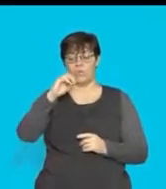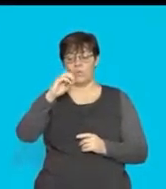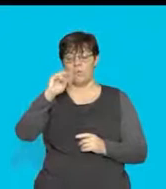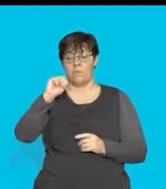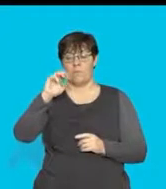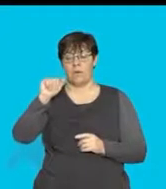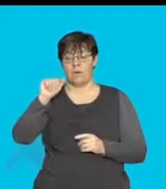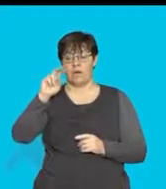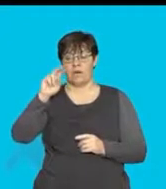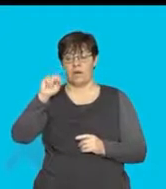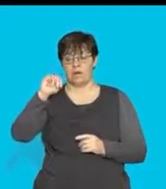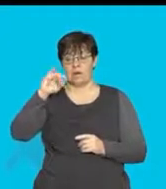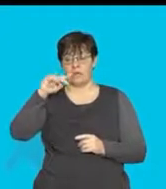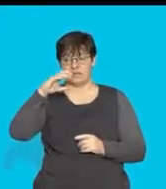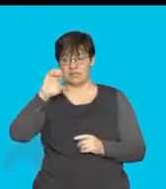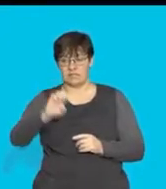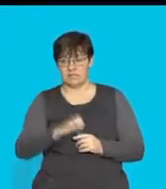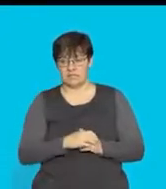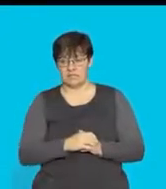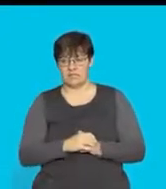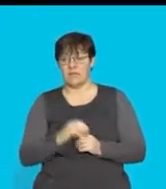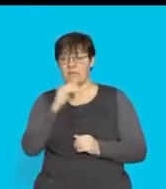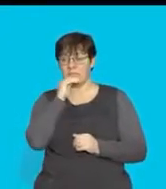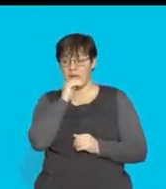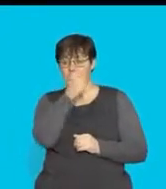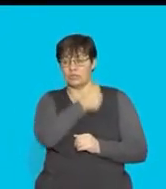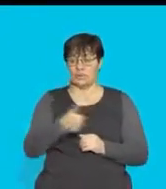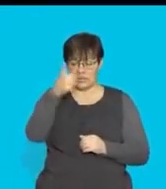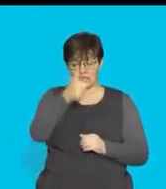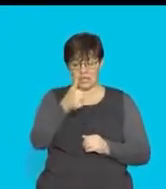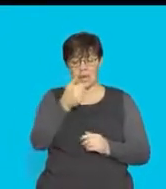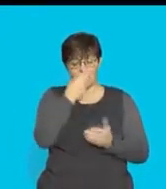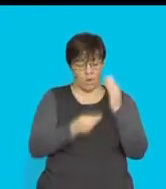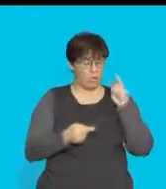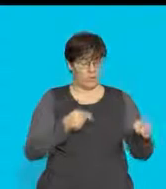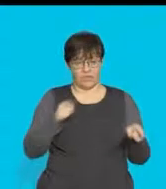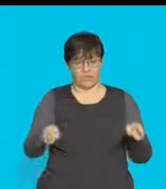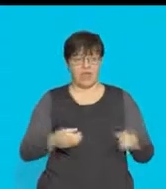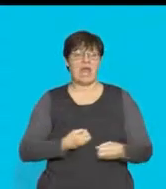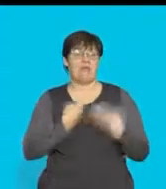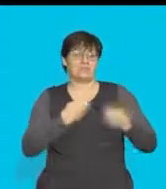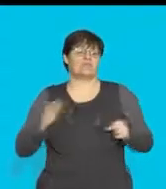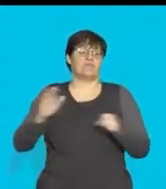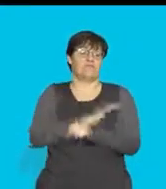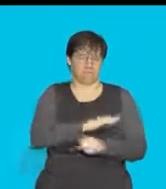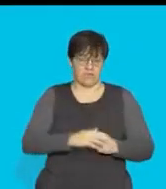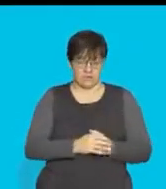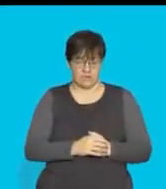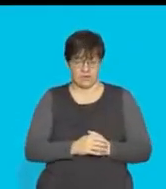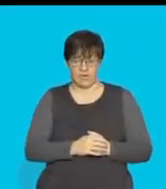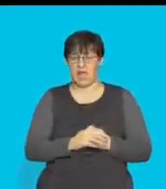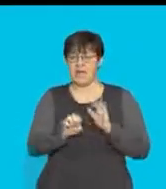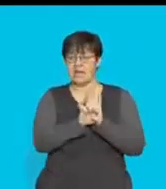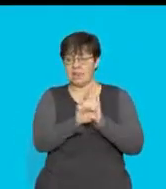co-dominance. Again, this is an example where a type of dominance where both alleles are expressed fully.